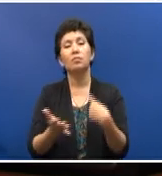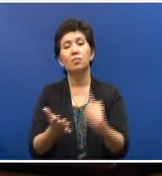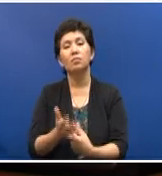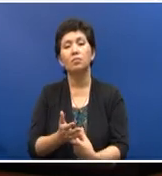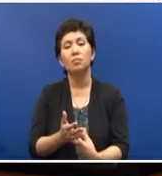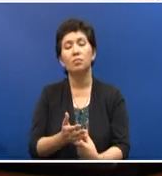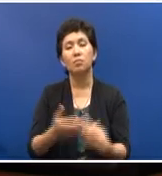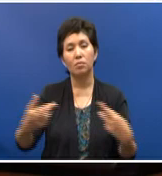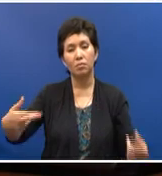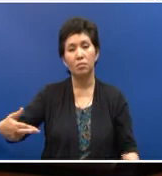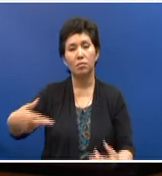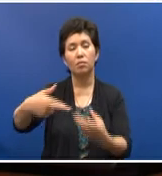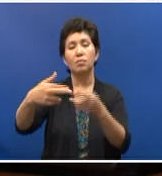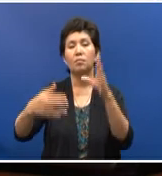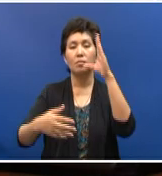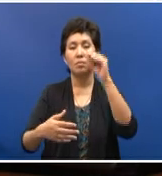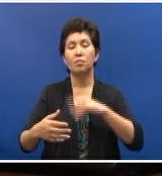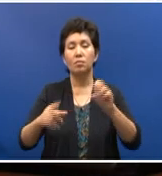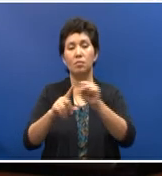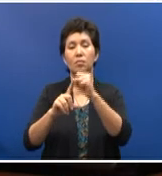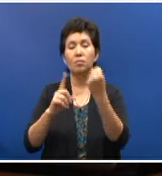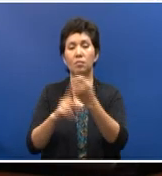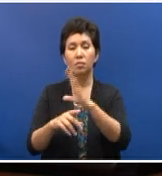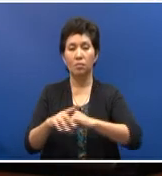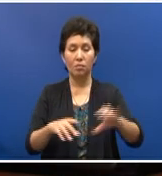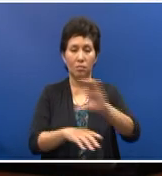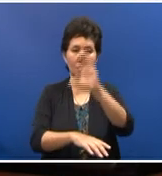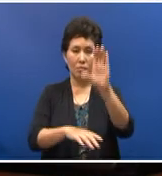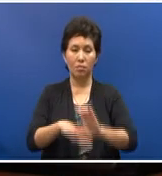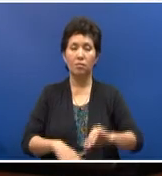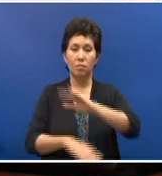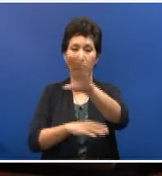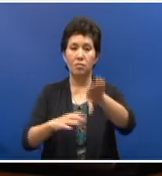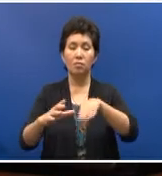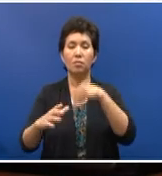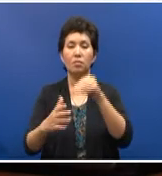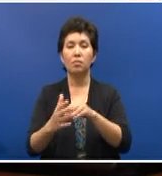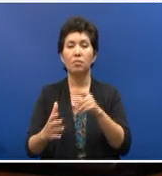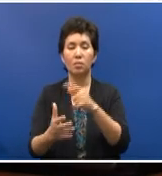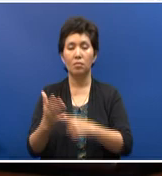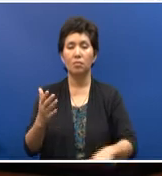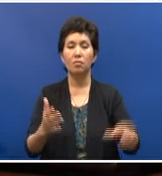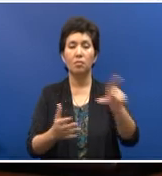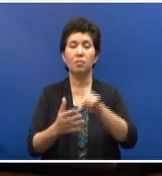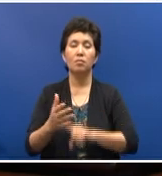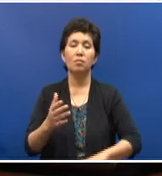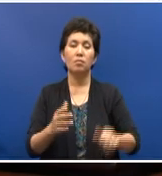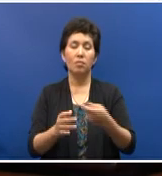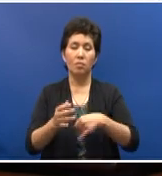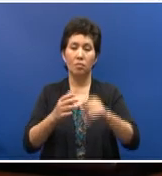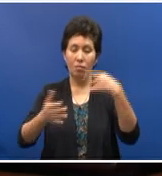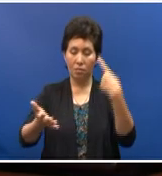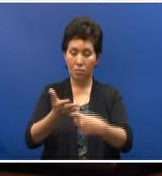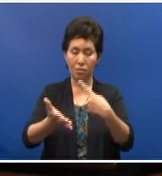the relationship between man, society, and culture, okay, in his daily interactions. We